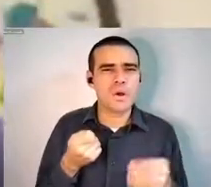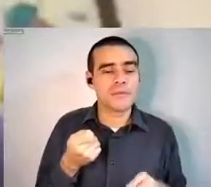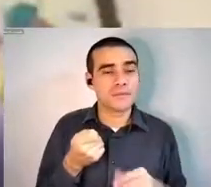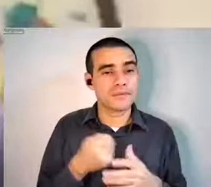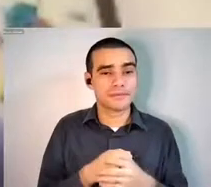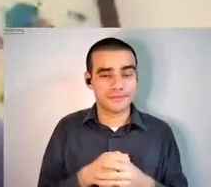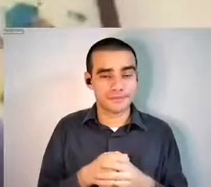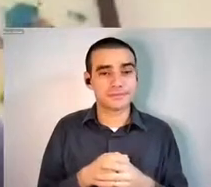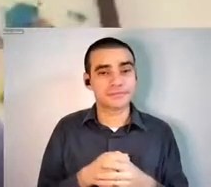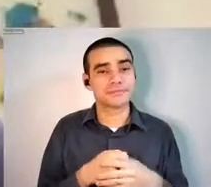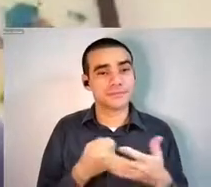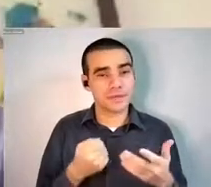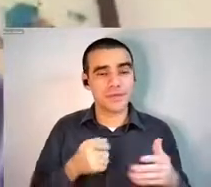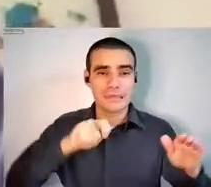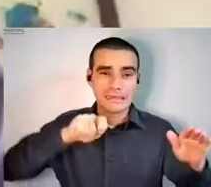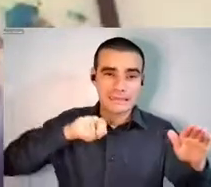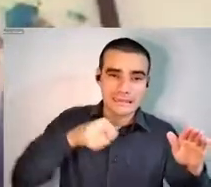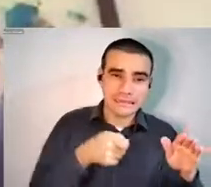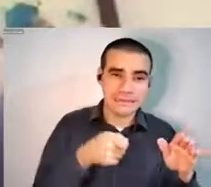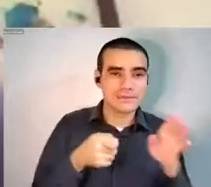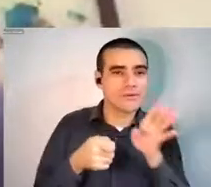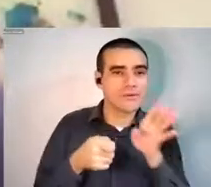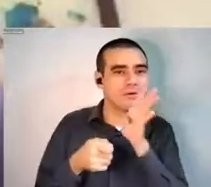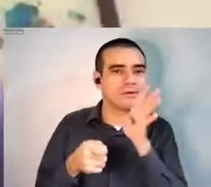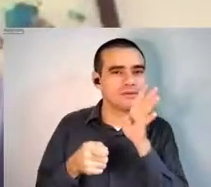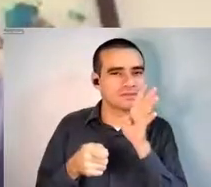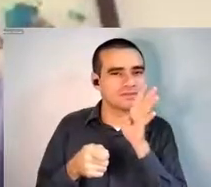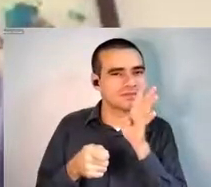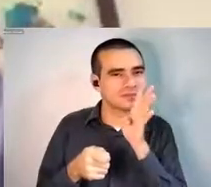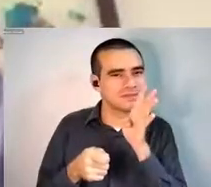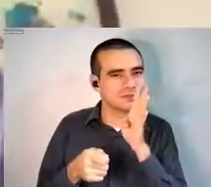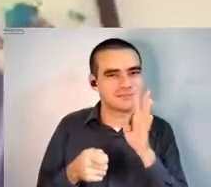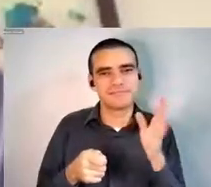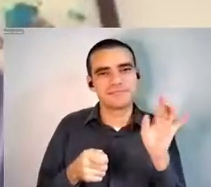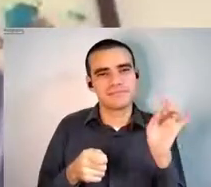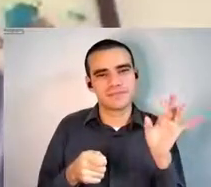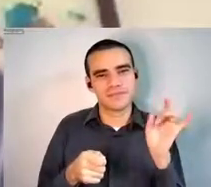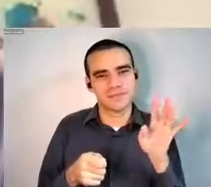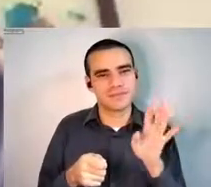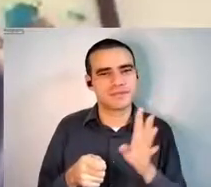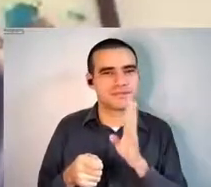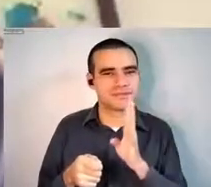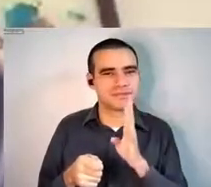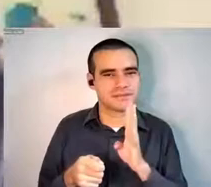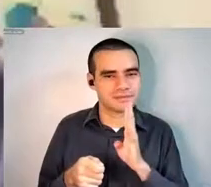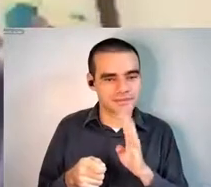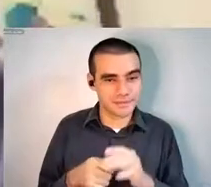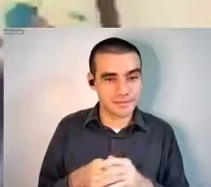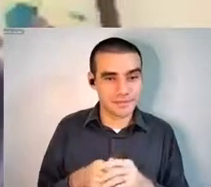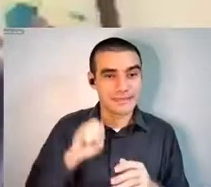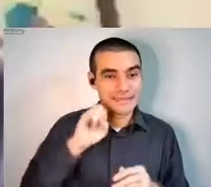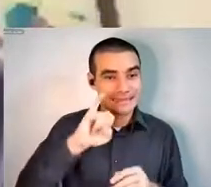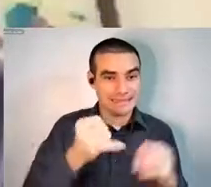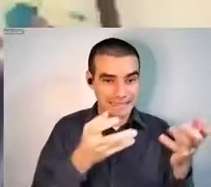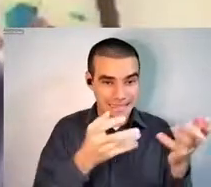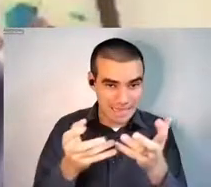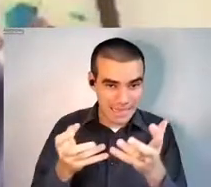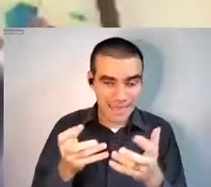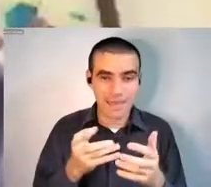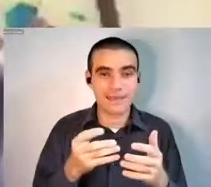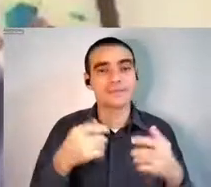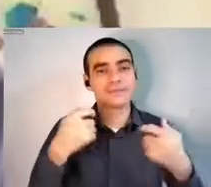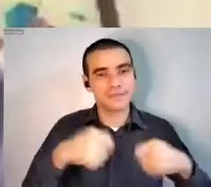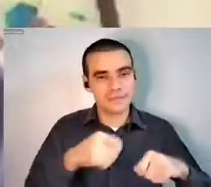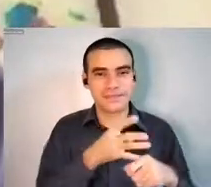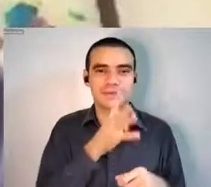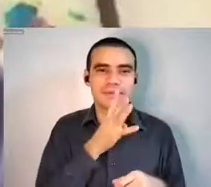work?" And I said, "The way to open it is with knowledge. There is no other way. And if we want to do this,